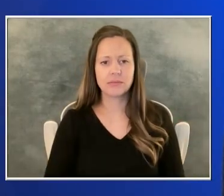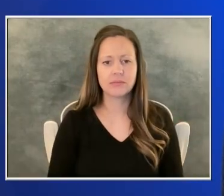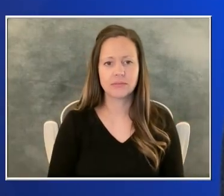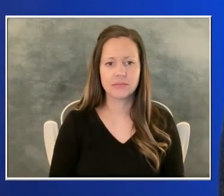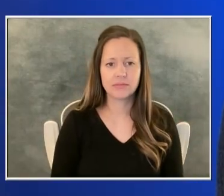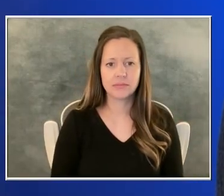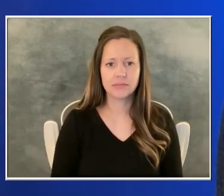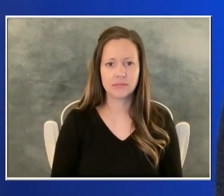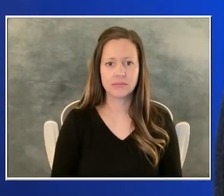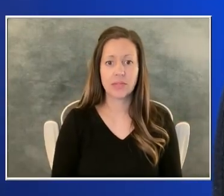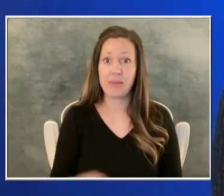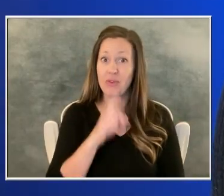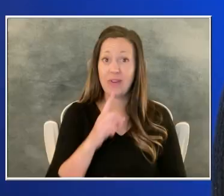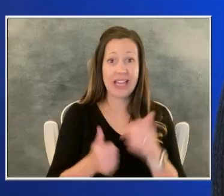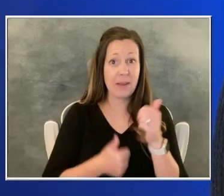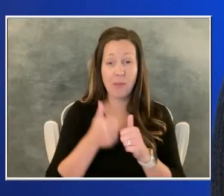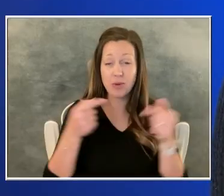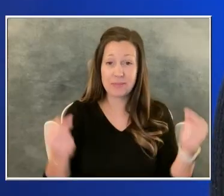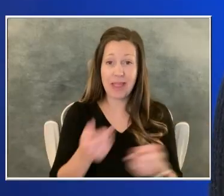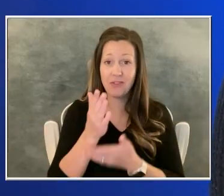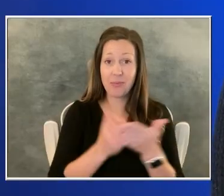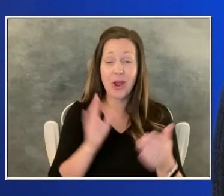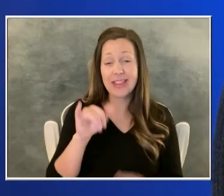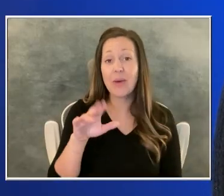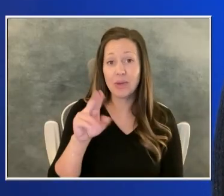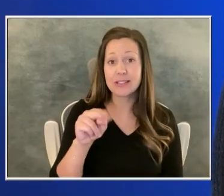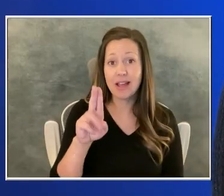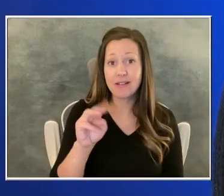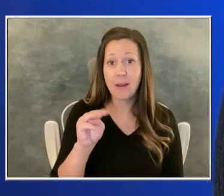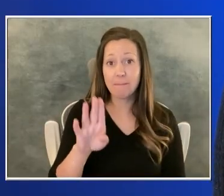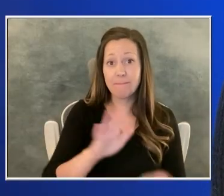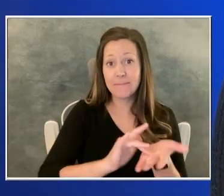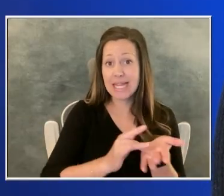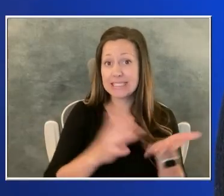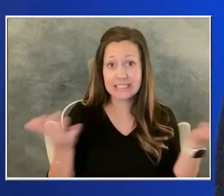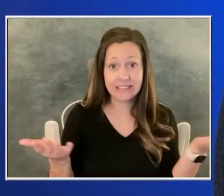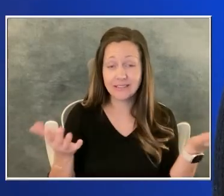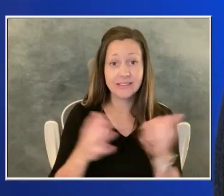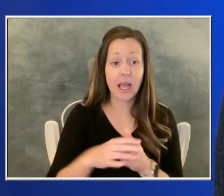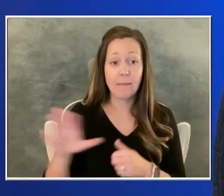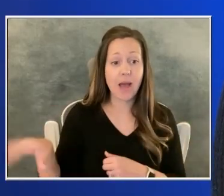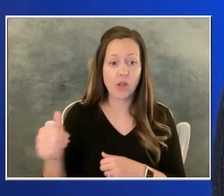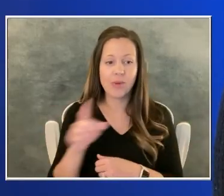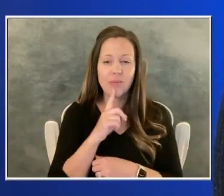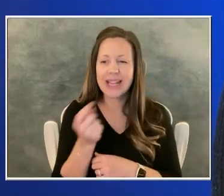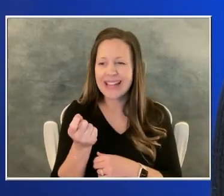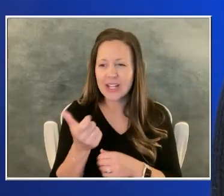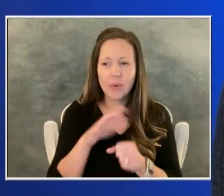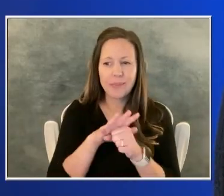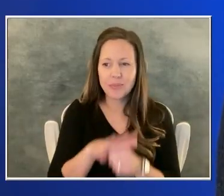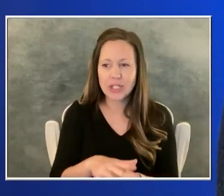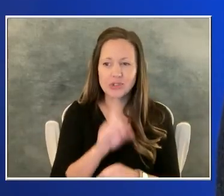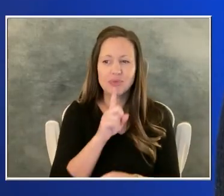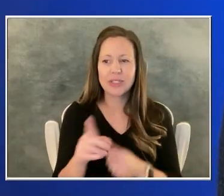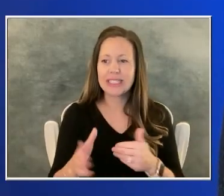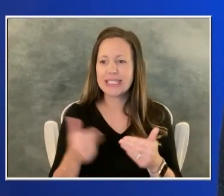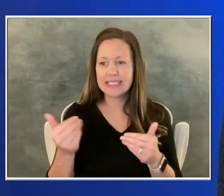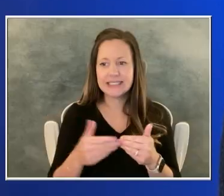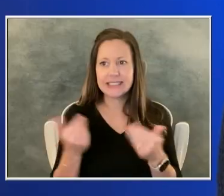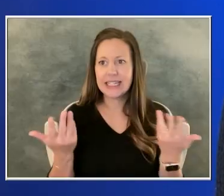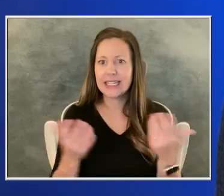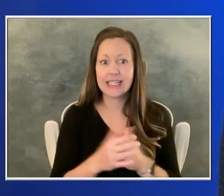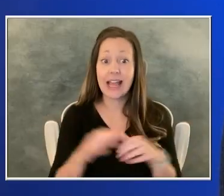painful part was the lidocaine to begin with. Other than that, just a little bit of pressure. It was very easy. I've done it twice now